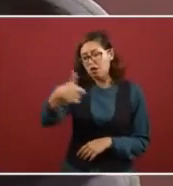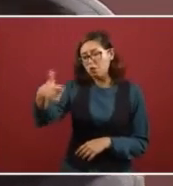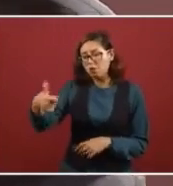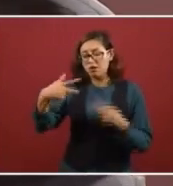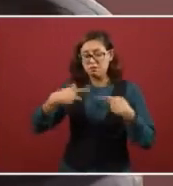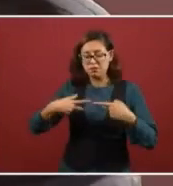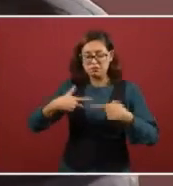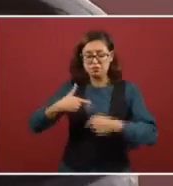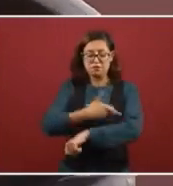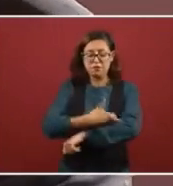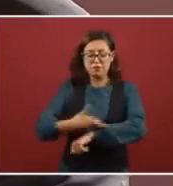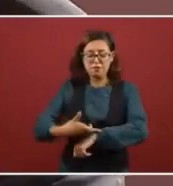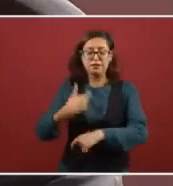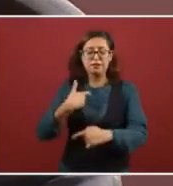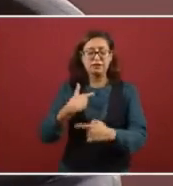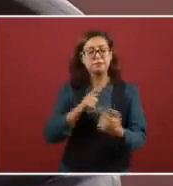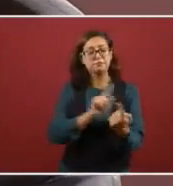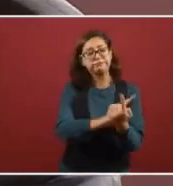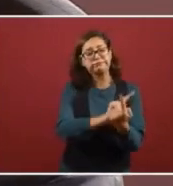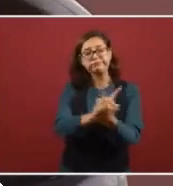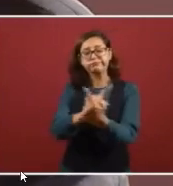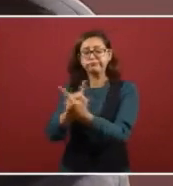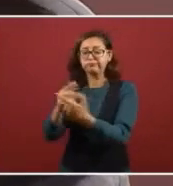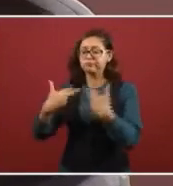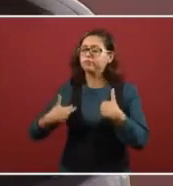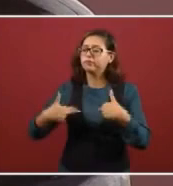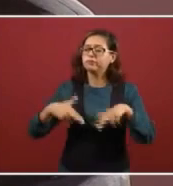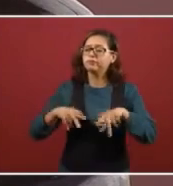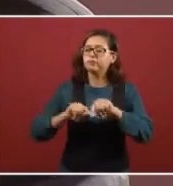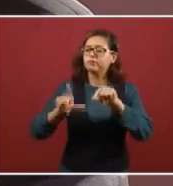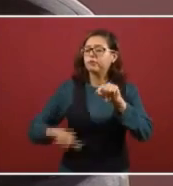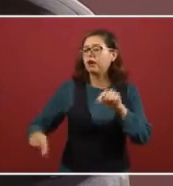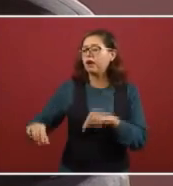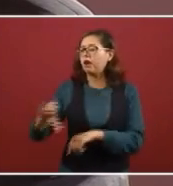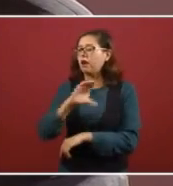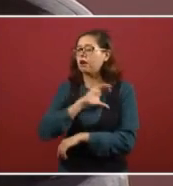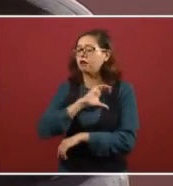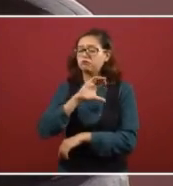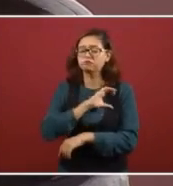personally and tell them the solidarity and